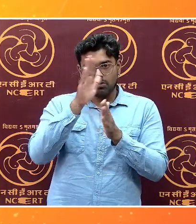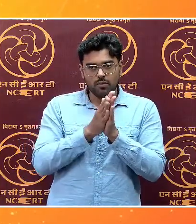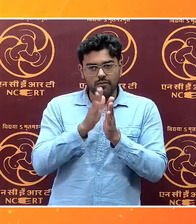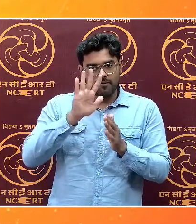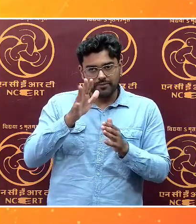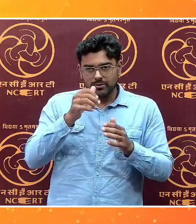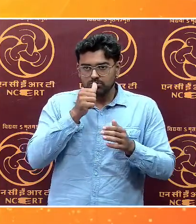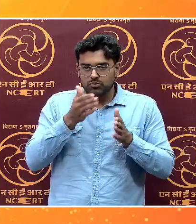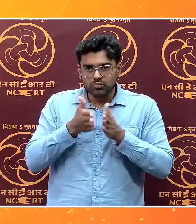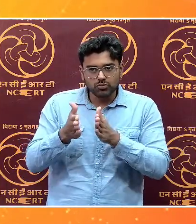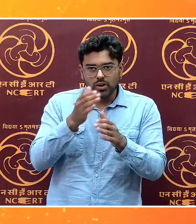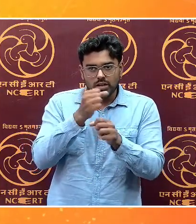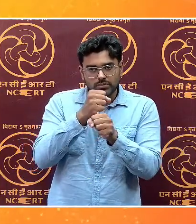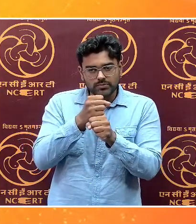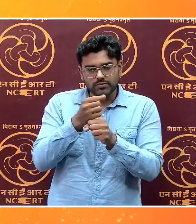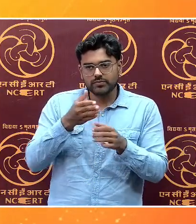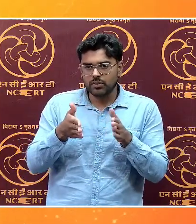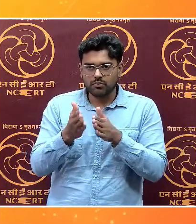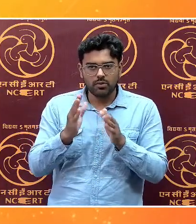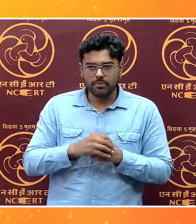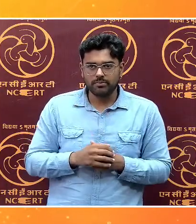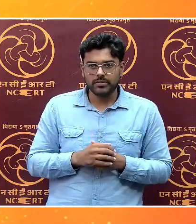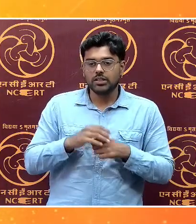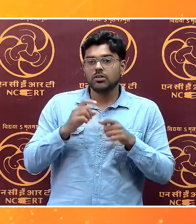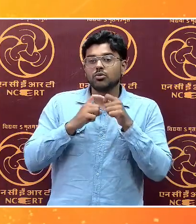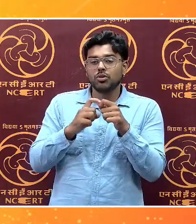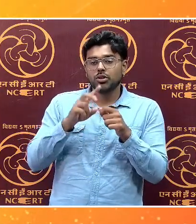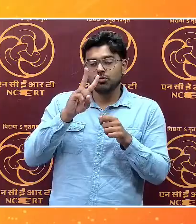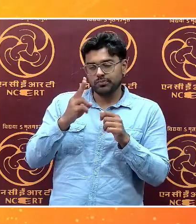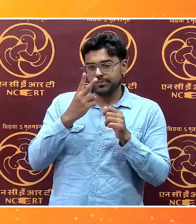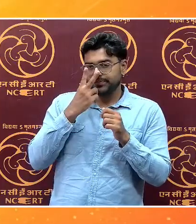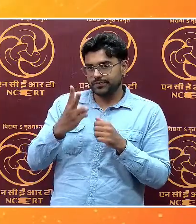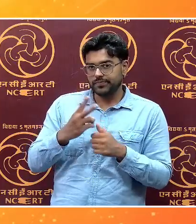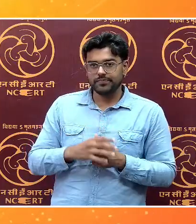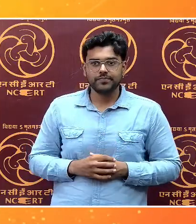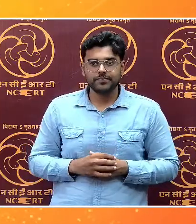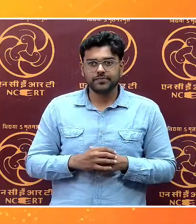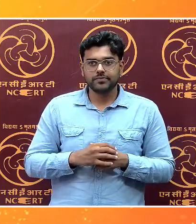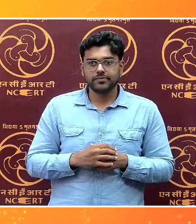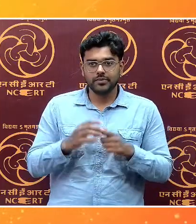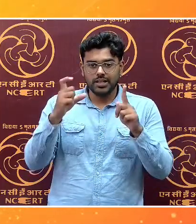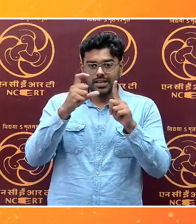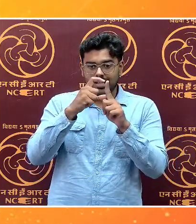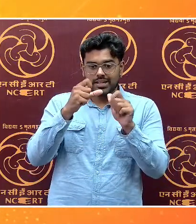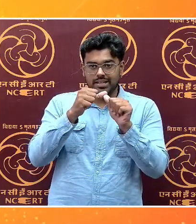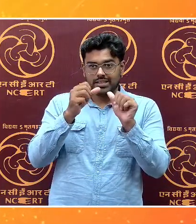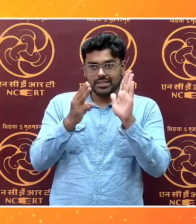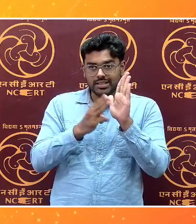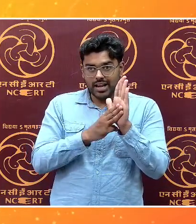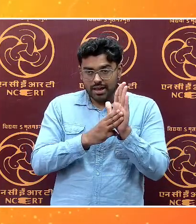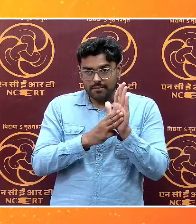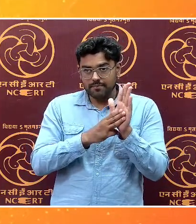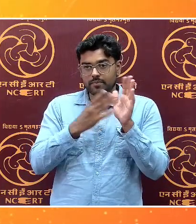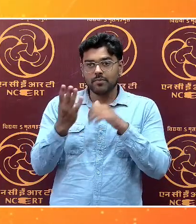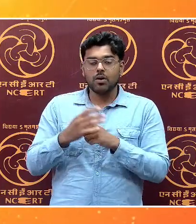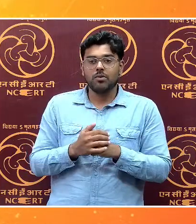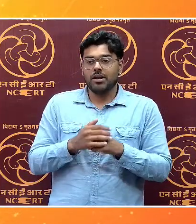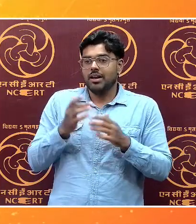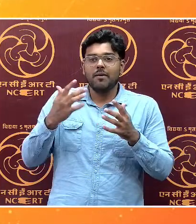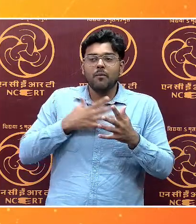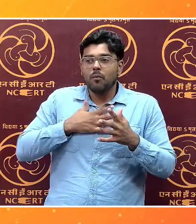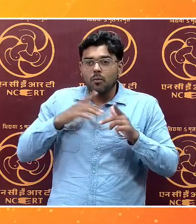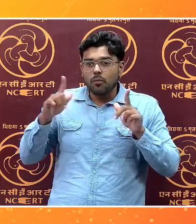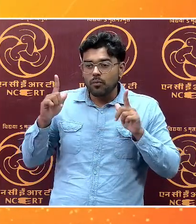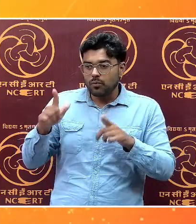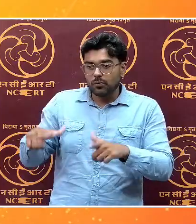Now another question for your assessment. Name a dam and a wildlife sanctuary along